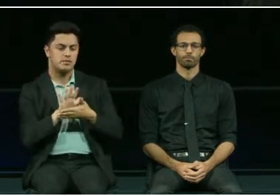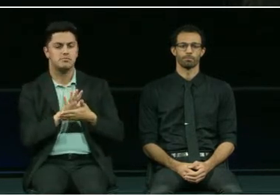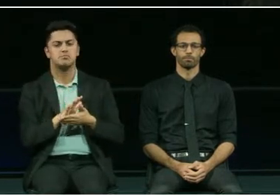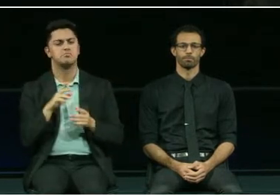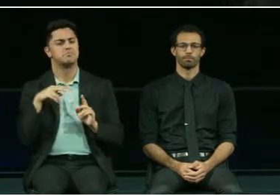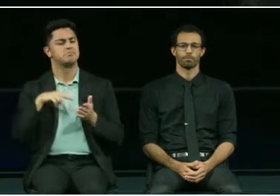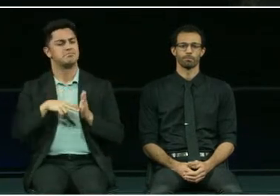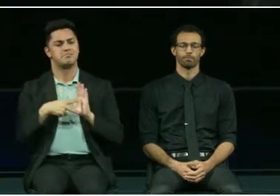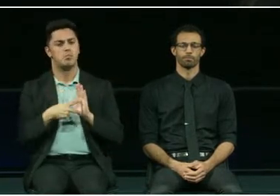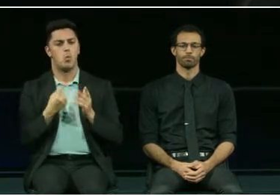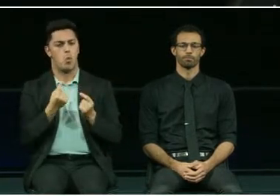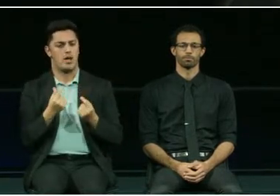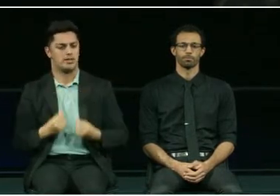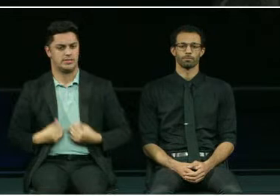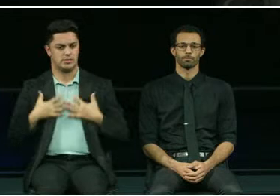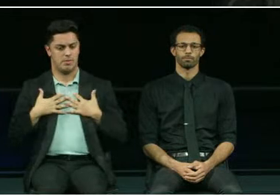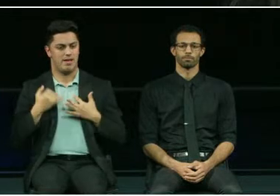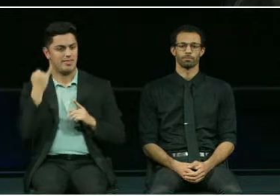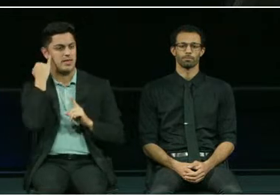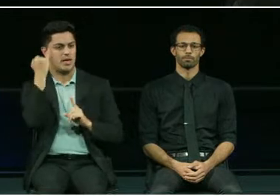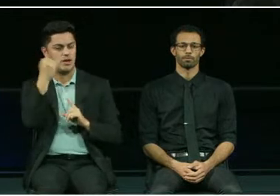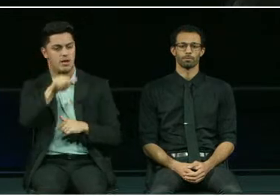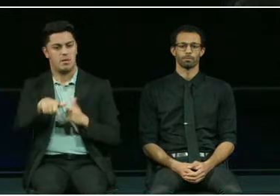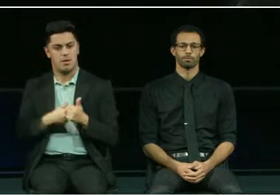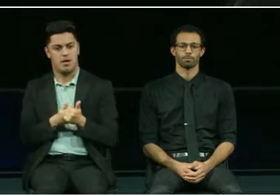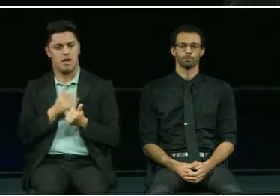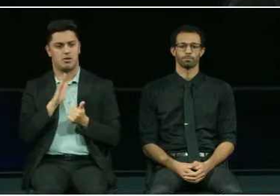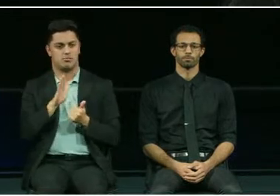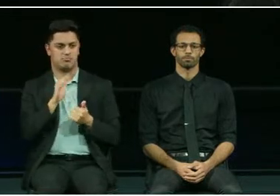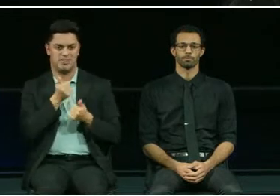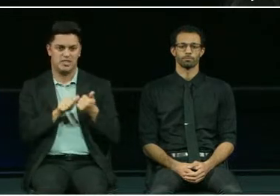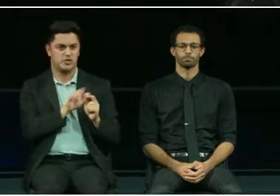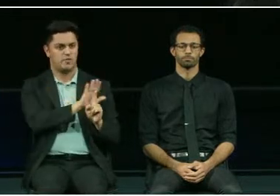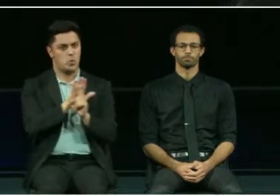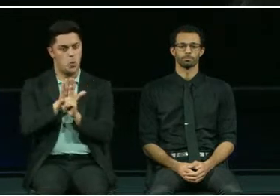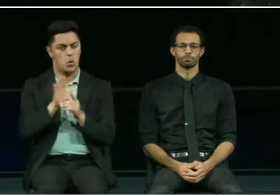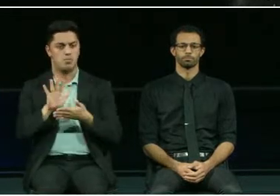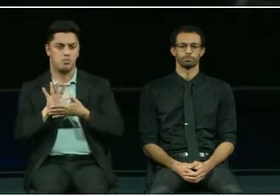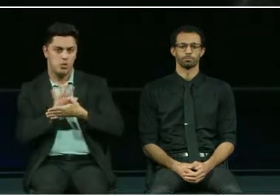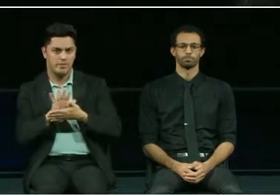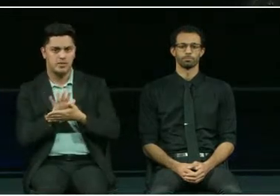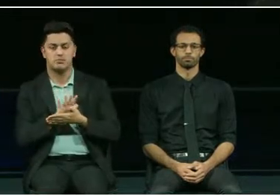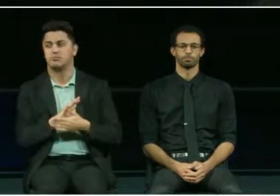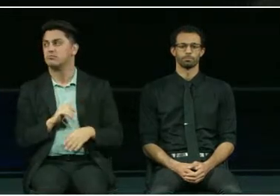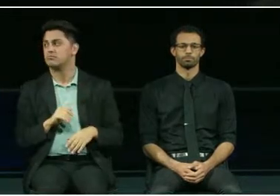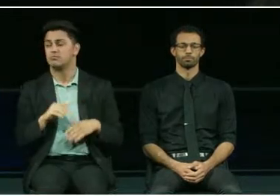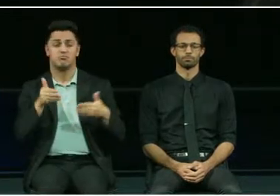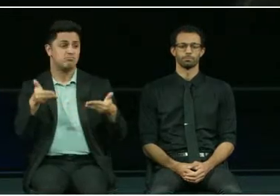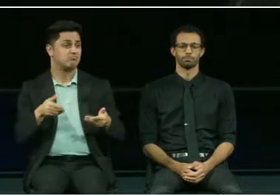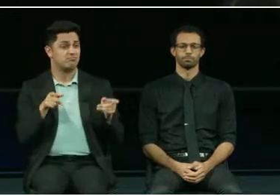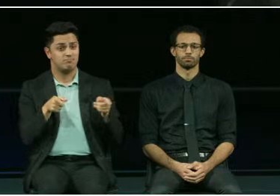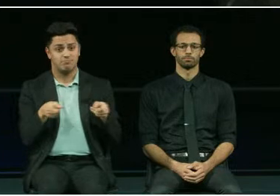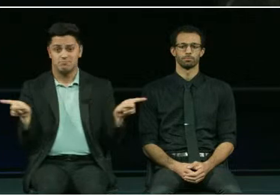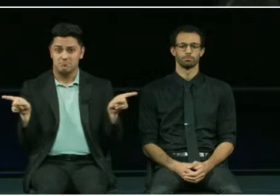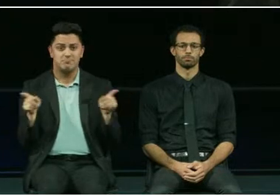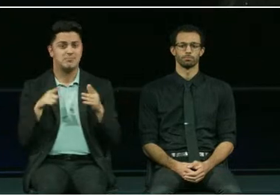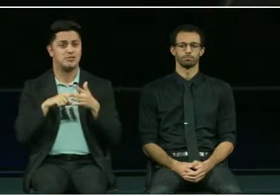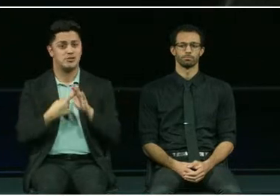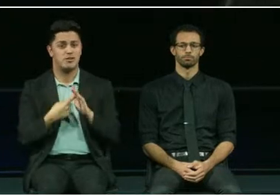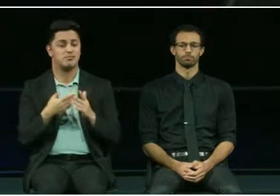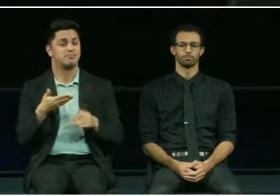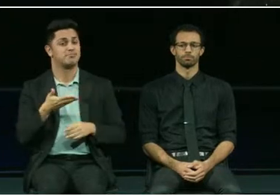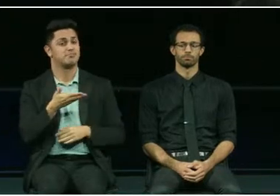other words, what inspired the idea for your respective movies? So I would invite to start